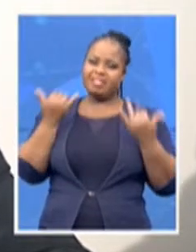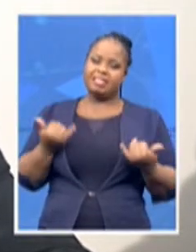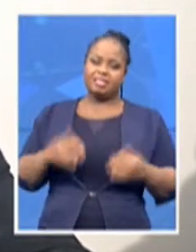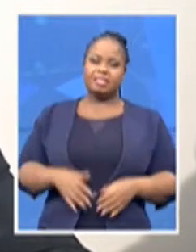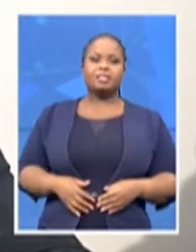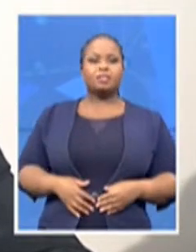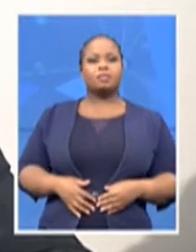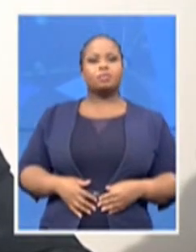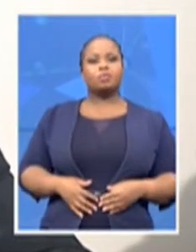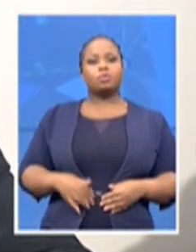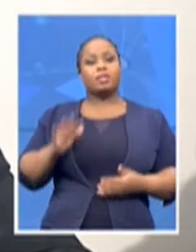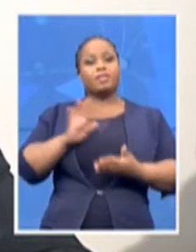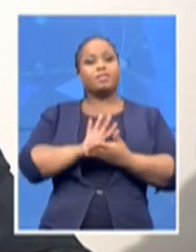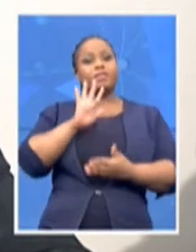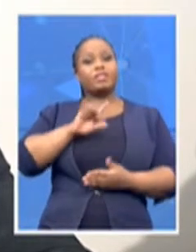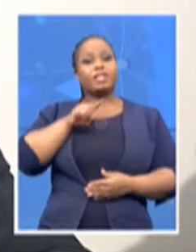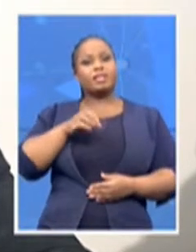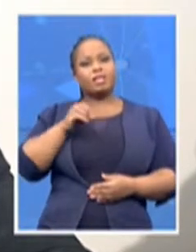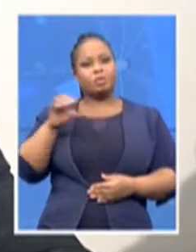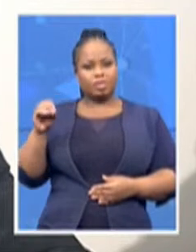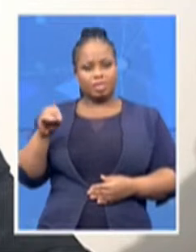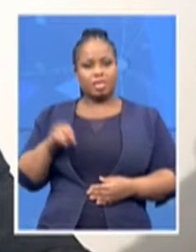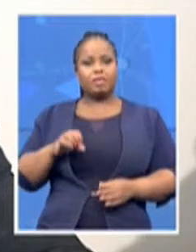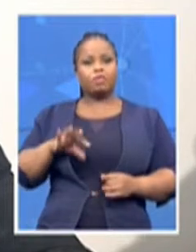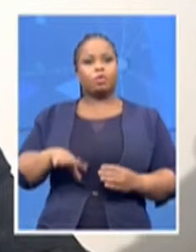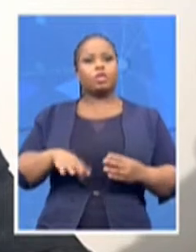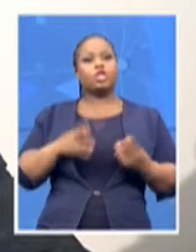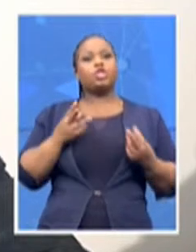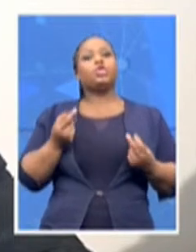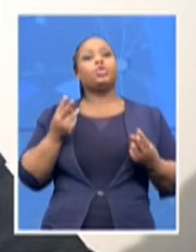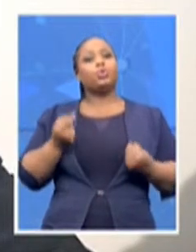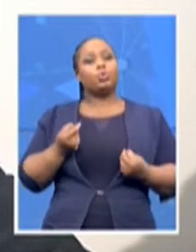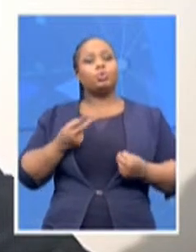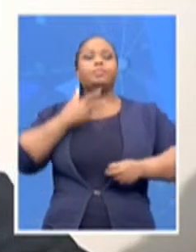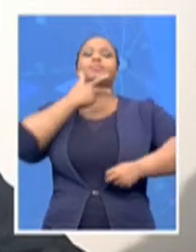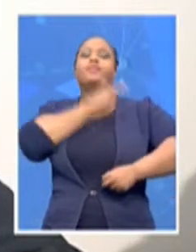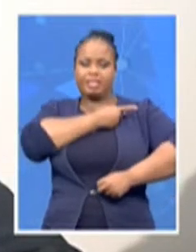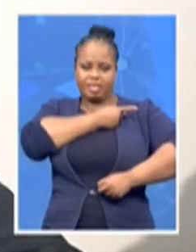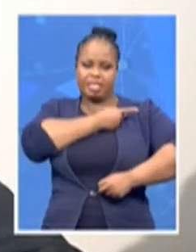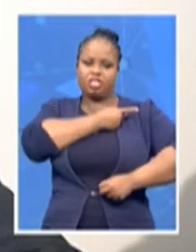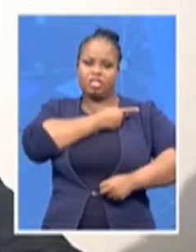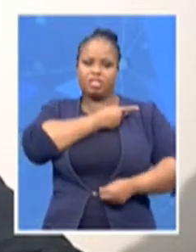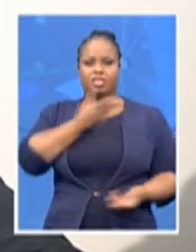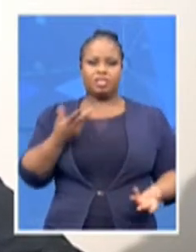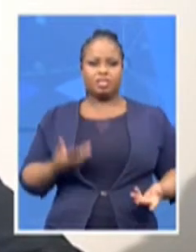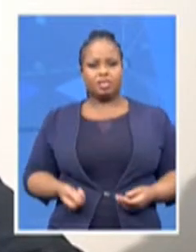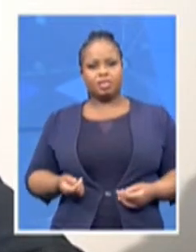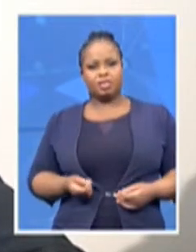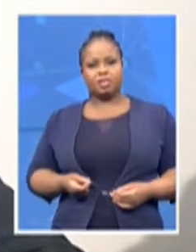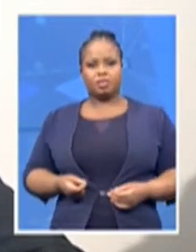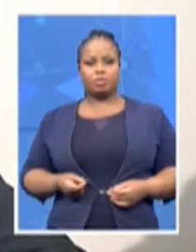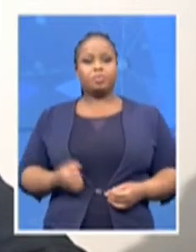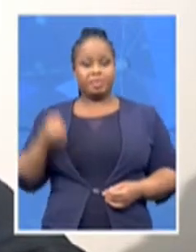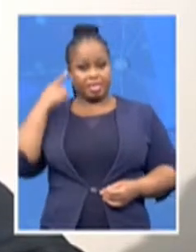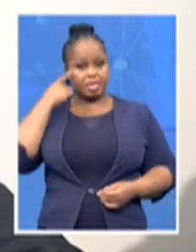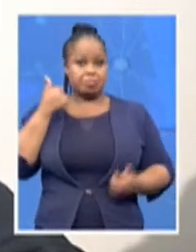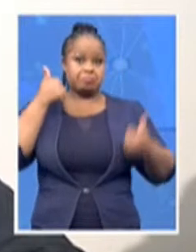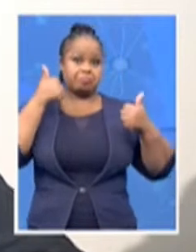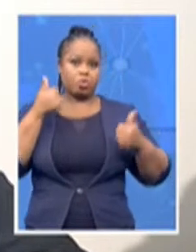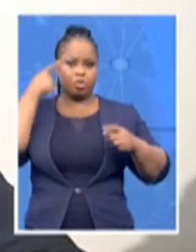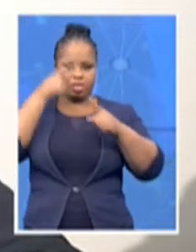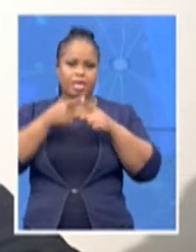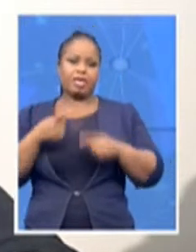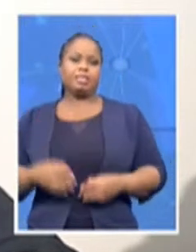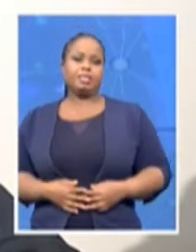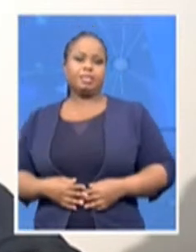new cases, new vaccinations, new people, I think it will be a good target because the figures